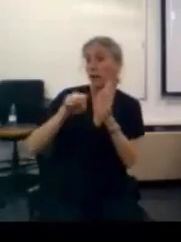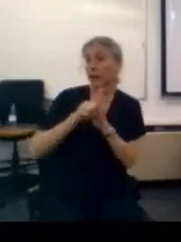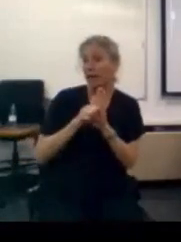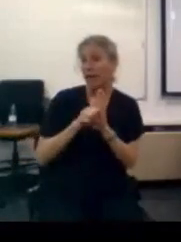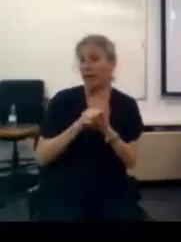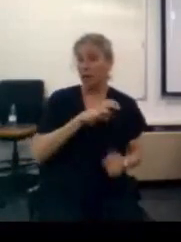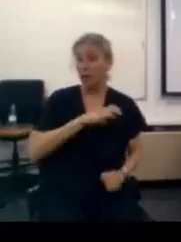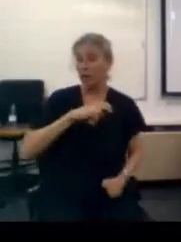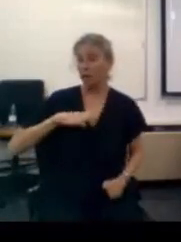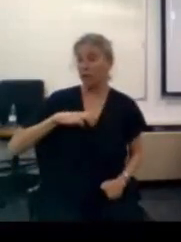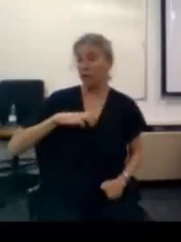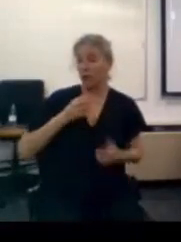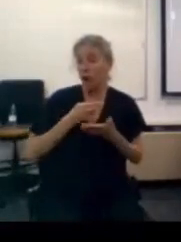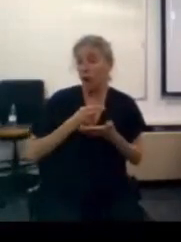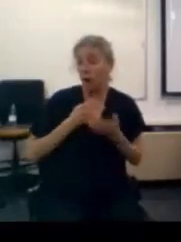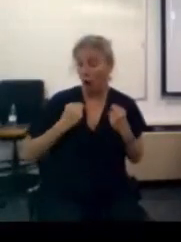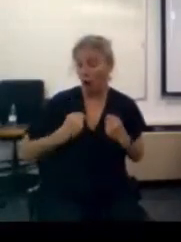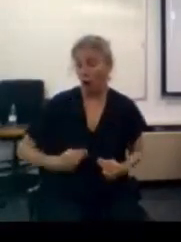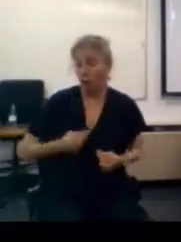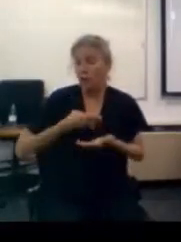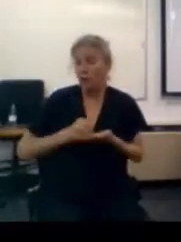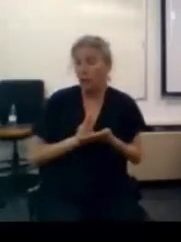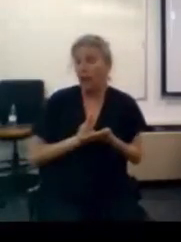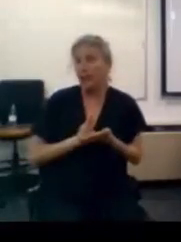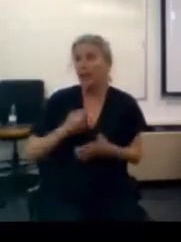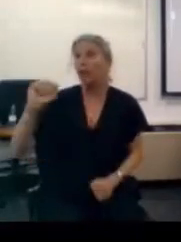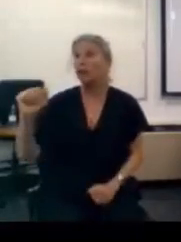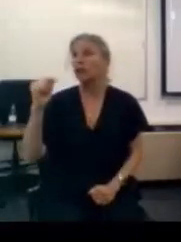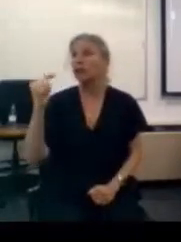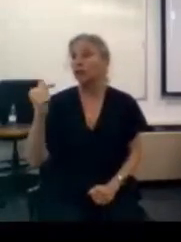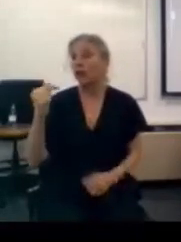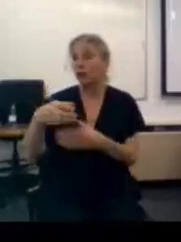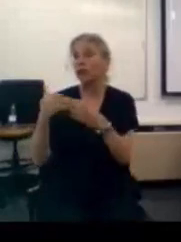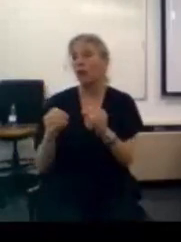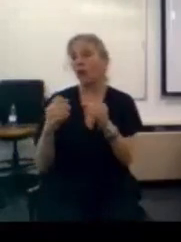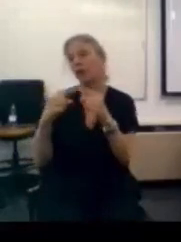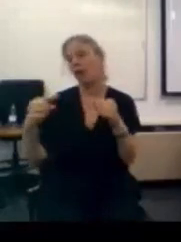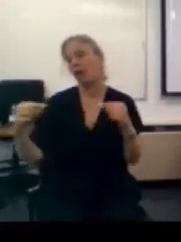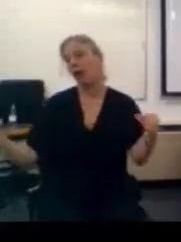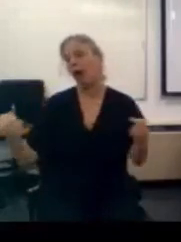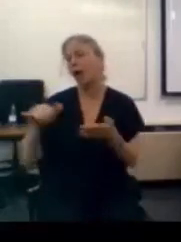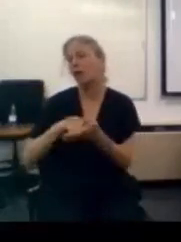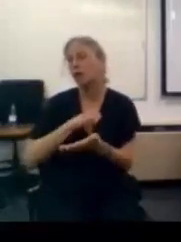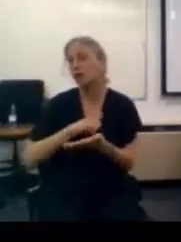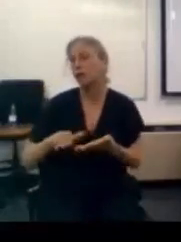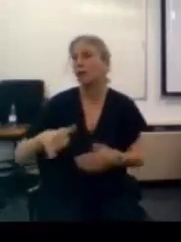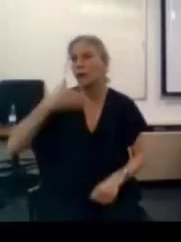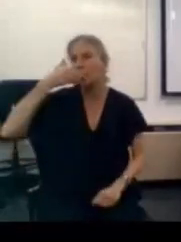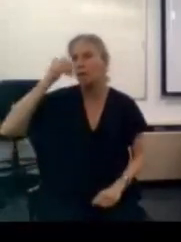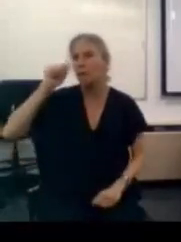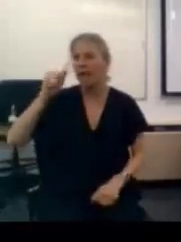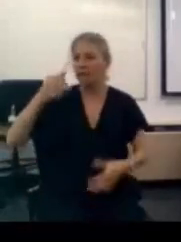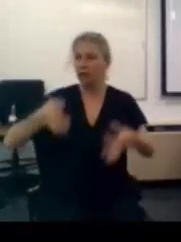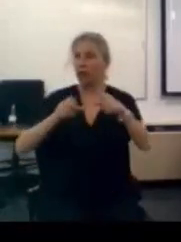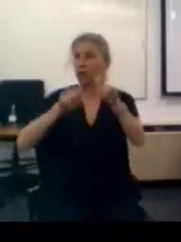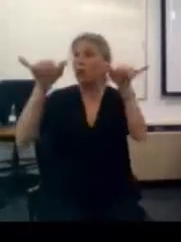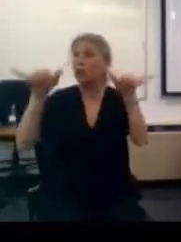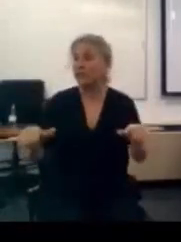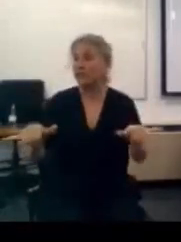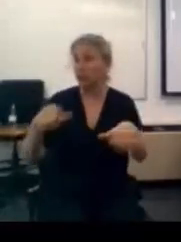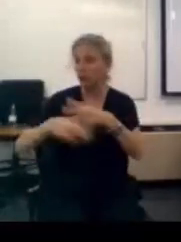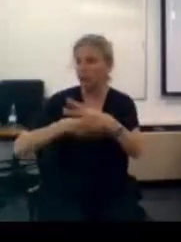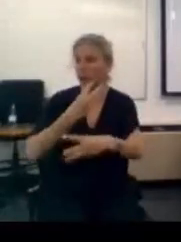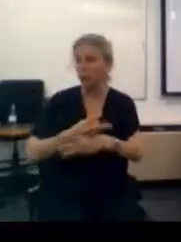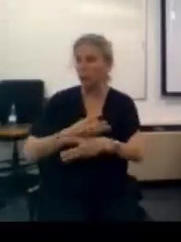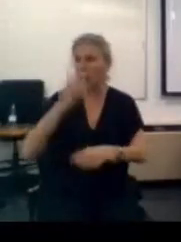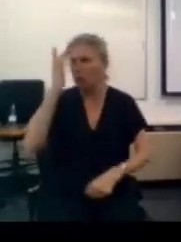York State Commission on Human Rights. We have the Attorney General's Office, et cetera, et cetera. New York has the best court